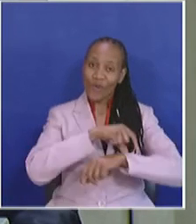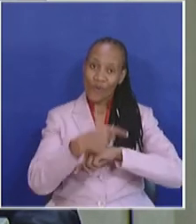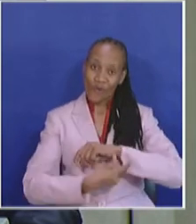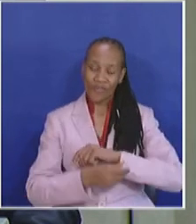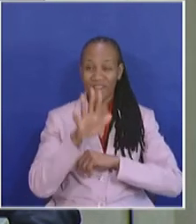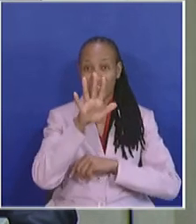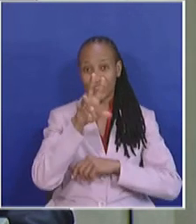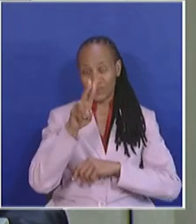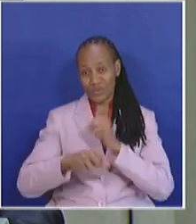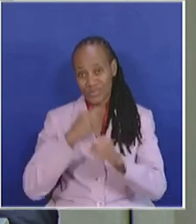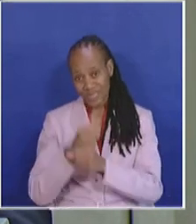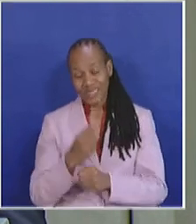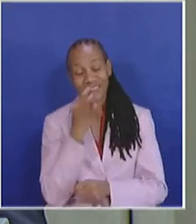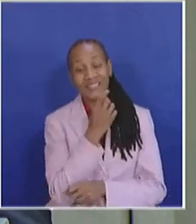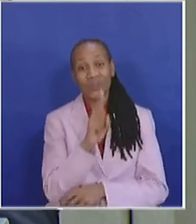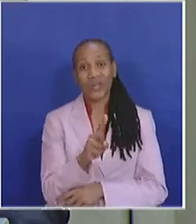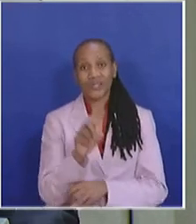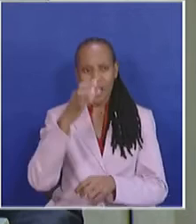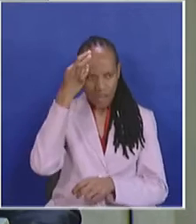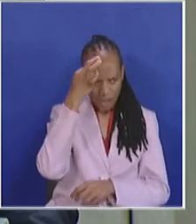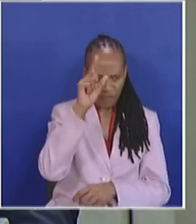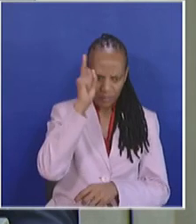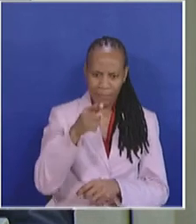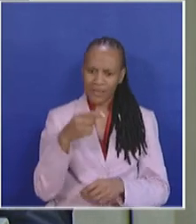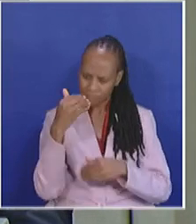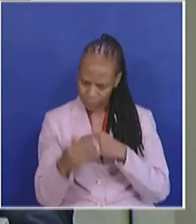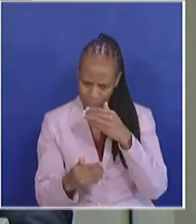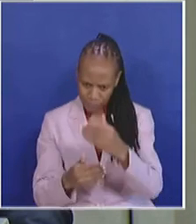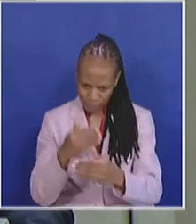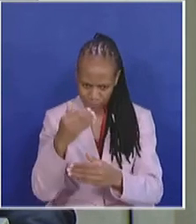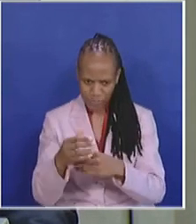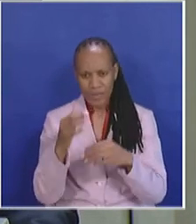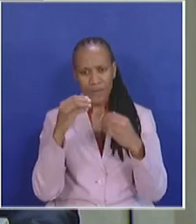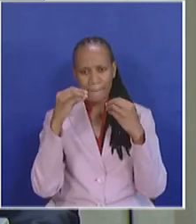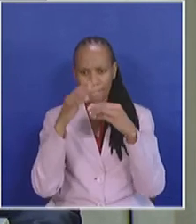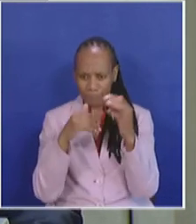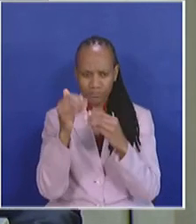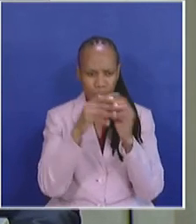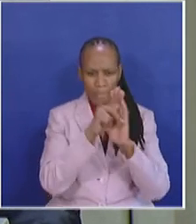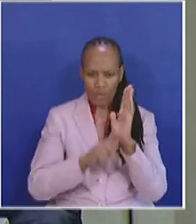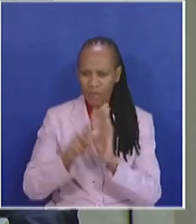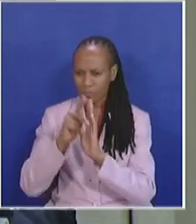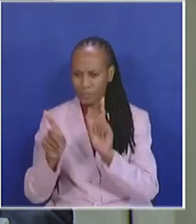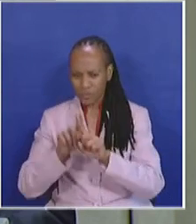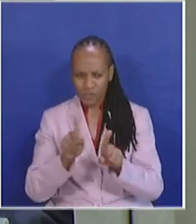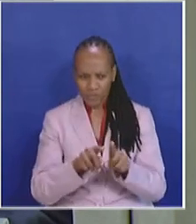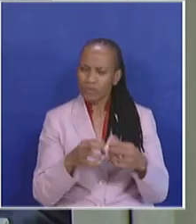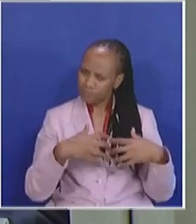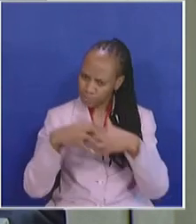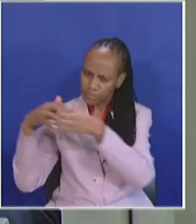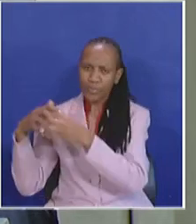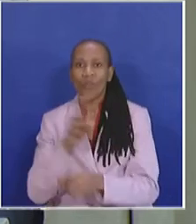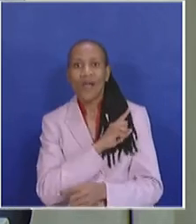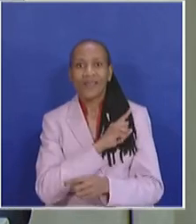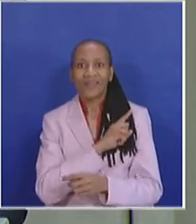policy conference, that the state should continue to roll out state-led infrastructure investment programs that will promote strategic